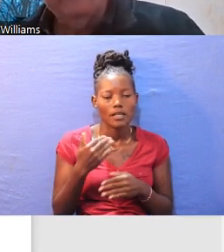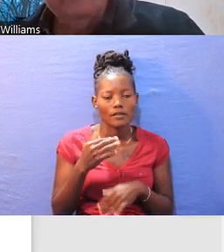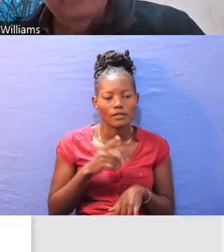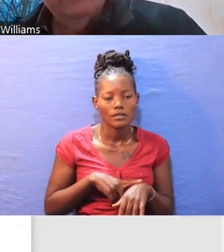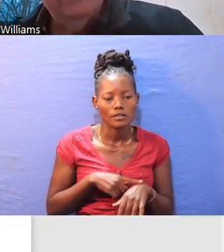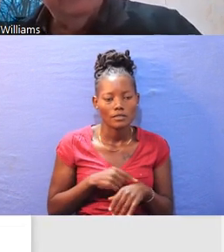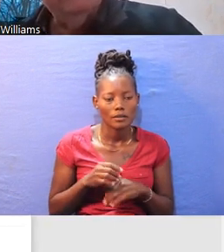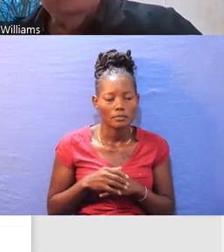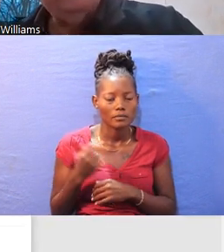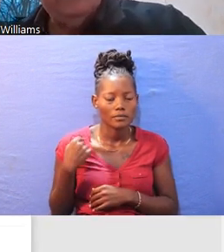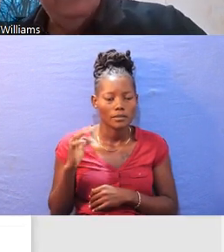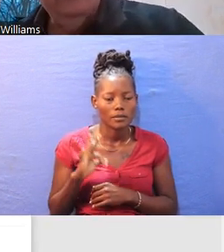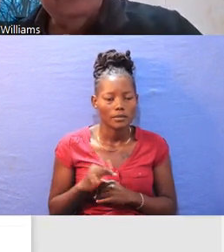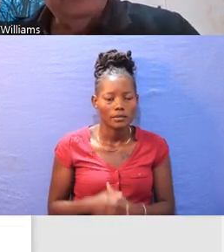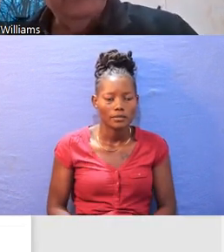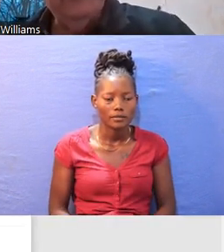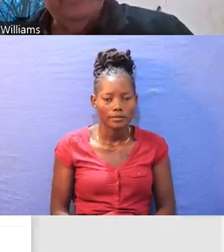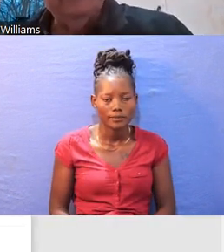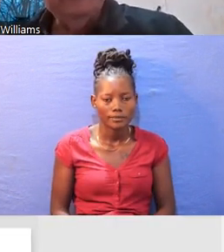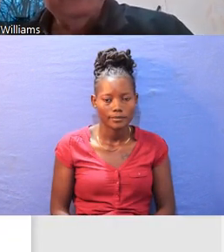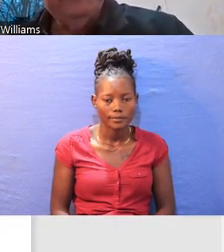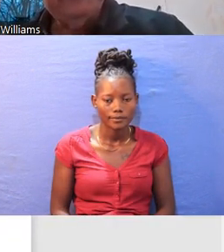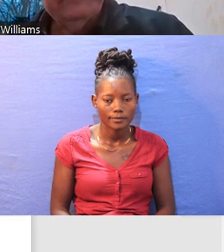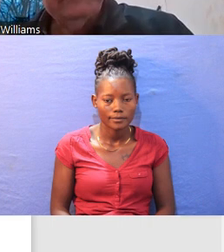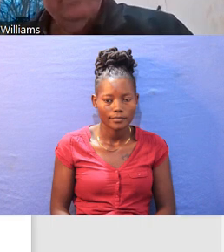frequency. That's fine, Kyle. Go ahead to number 3.